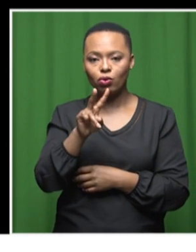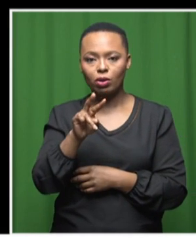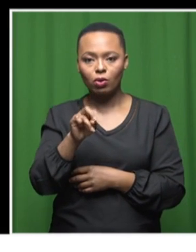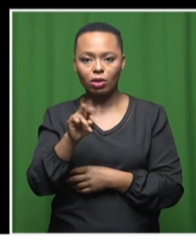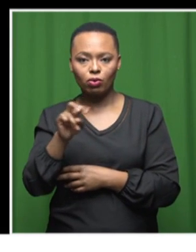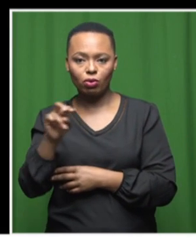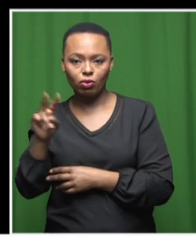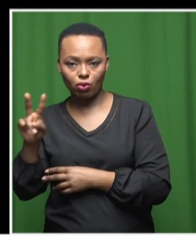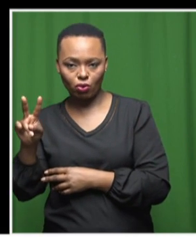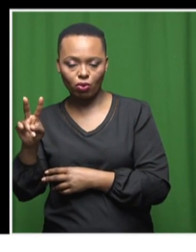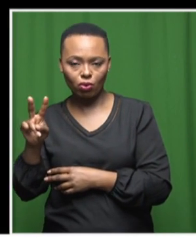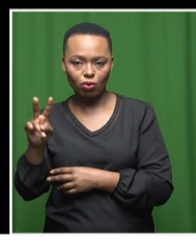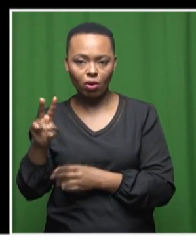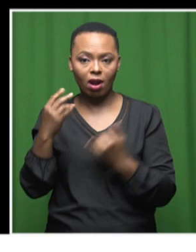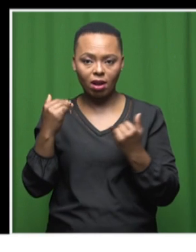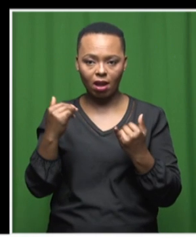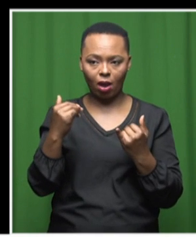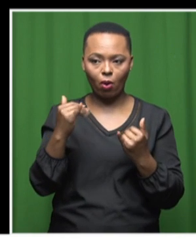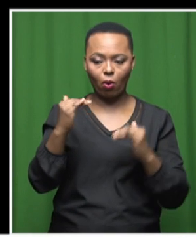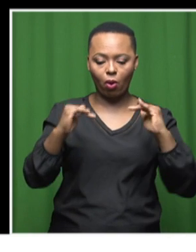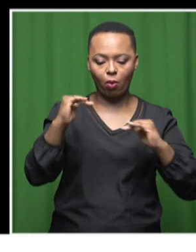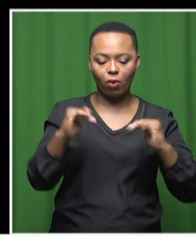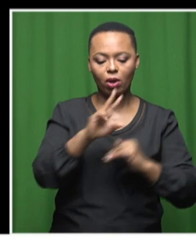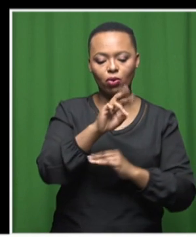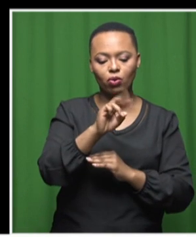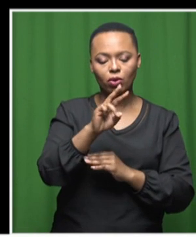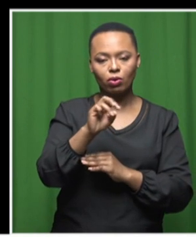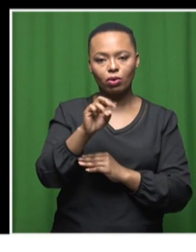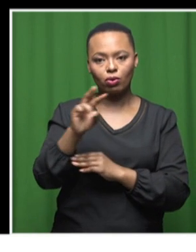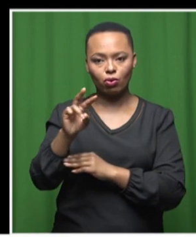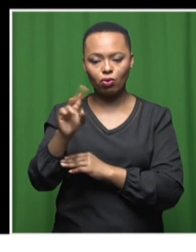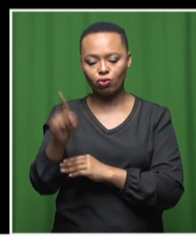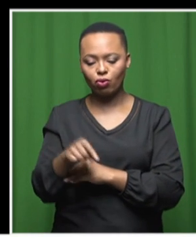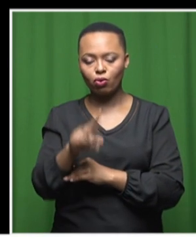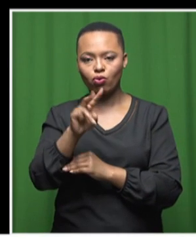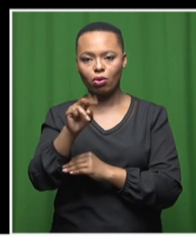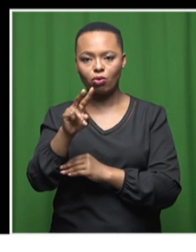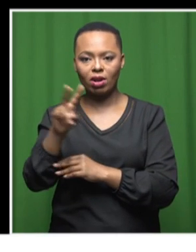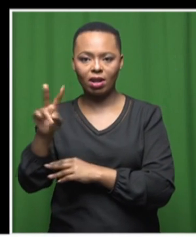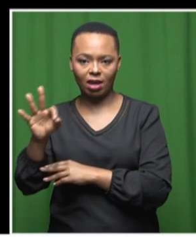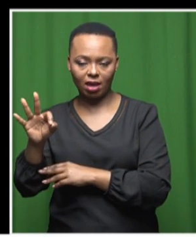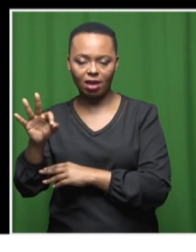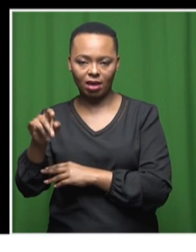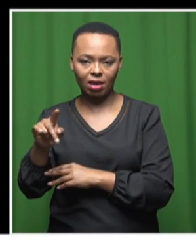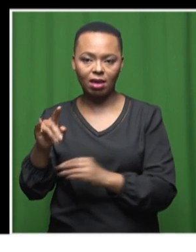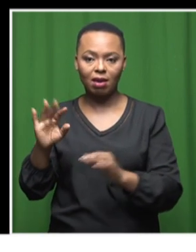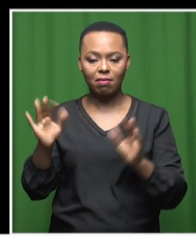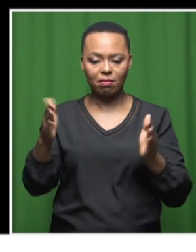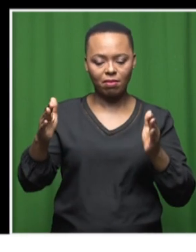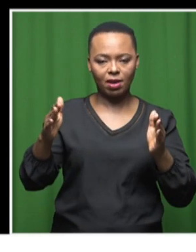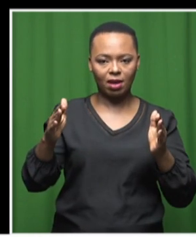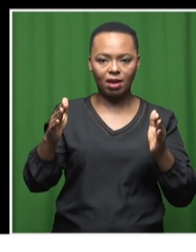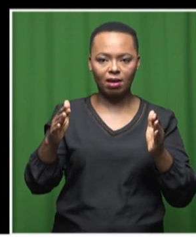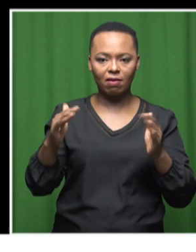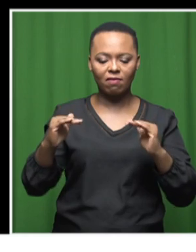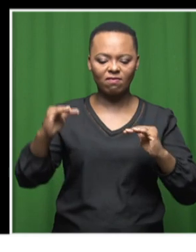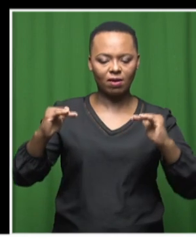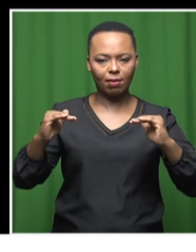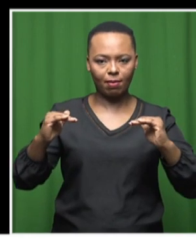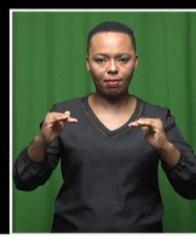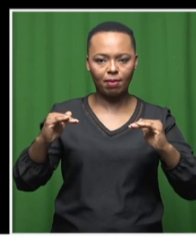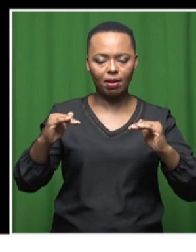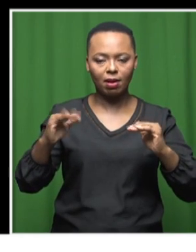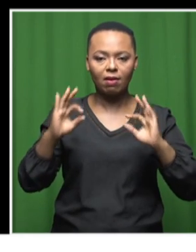comparing 22-23 against that. And that is perfectly a valid comparison. So